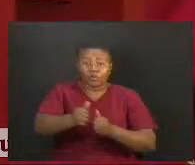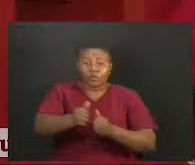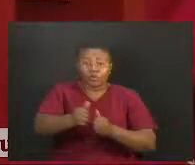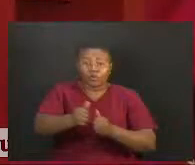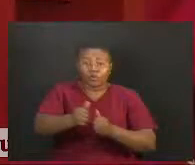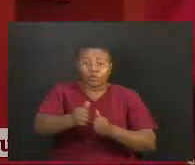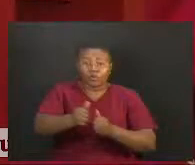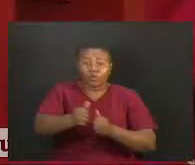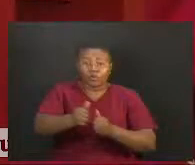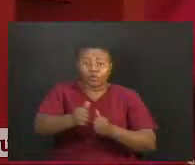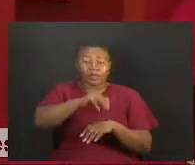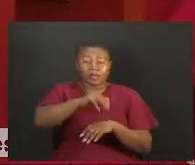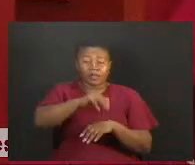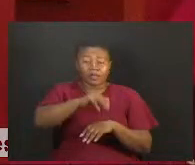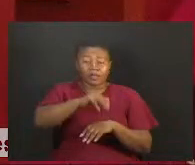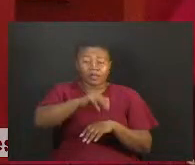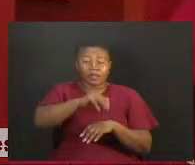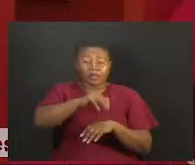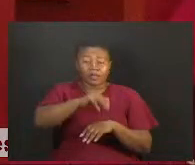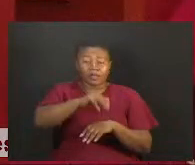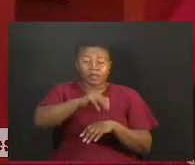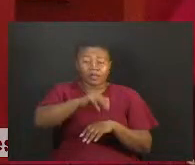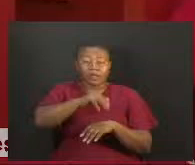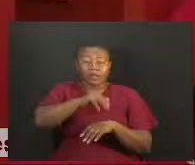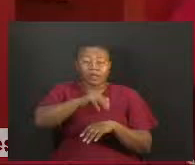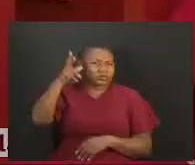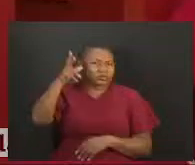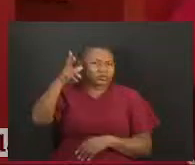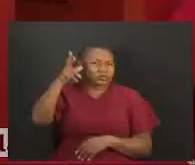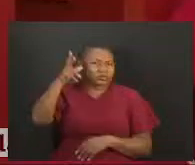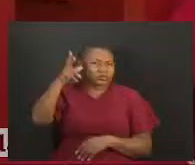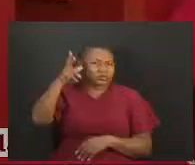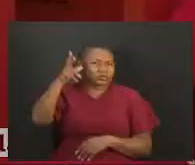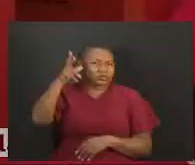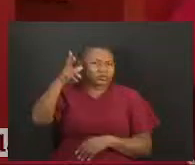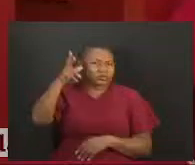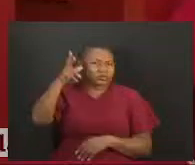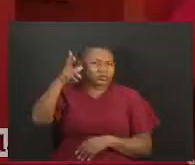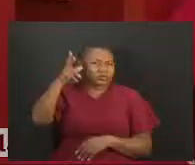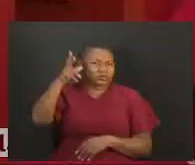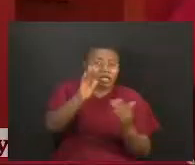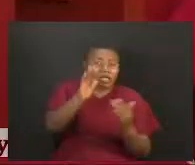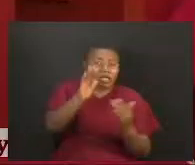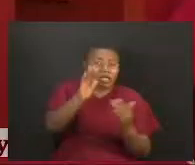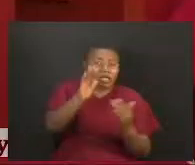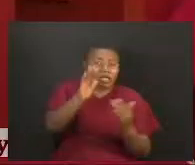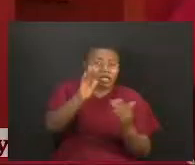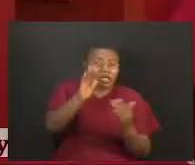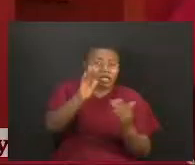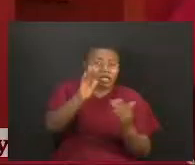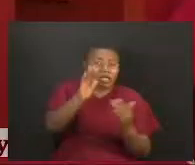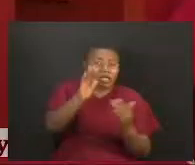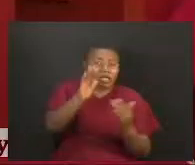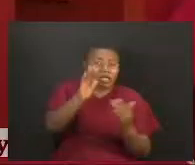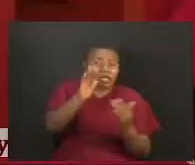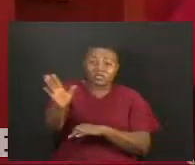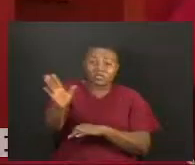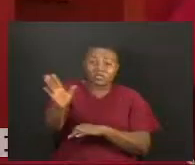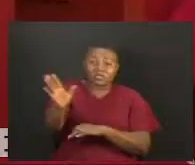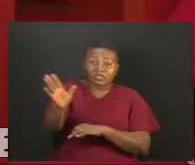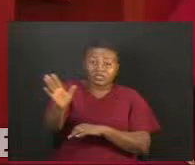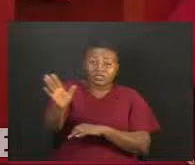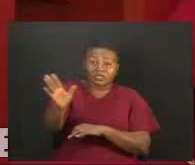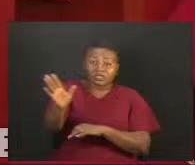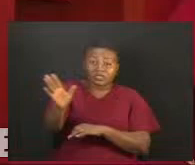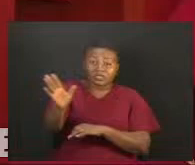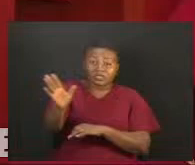to listen to their concerns, gauge their expectations, and elicit their input. Mr. Speaker, the